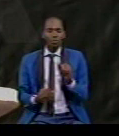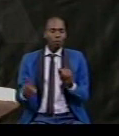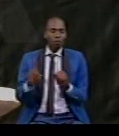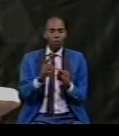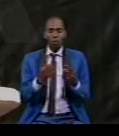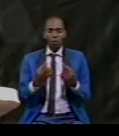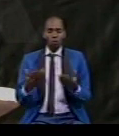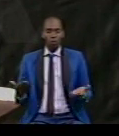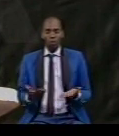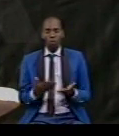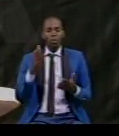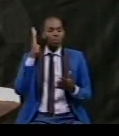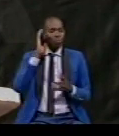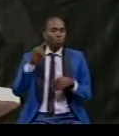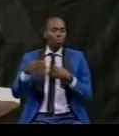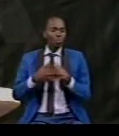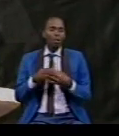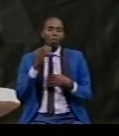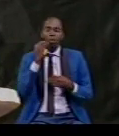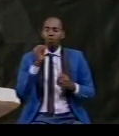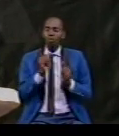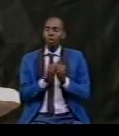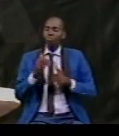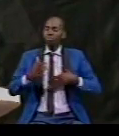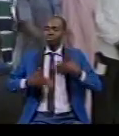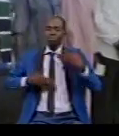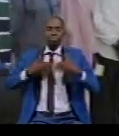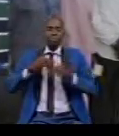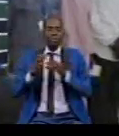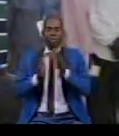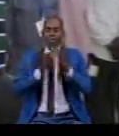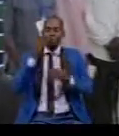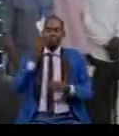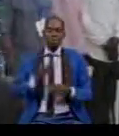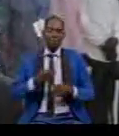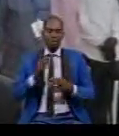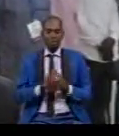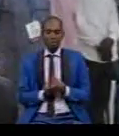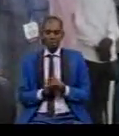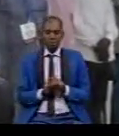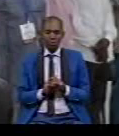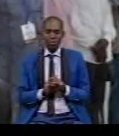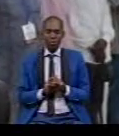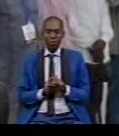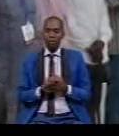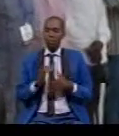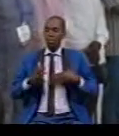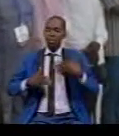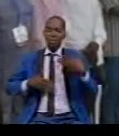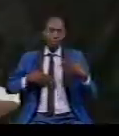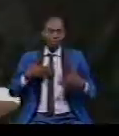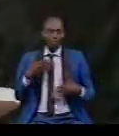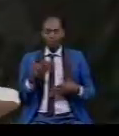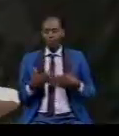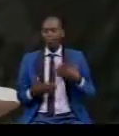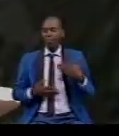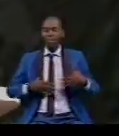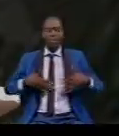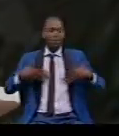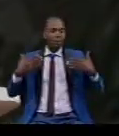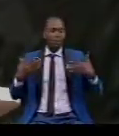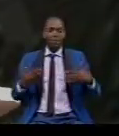And unto many that were blind, he gave sight. And you know, it's still the